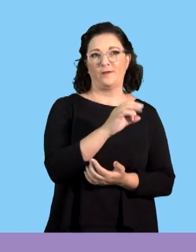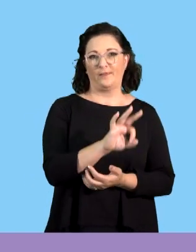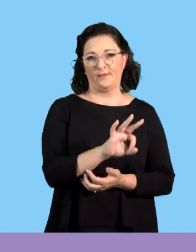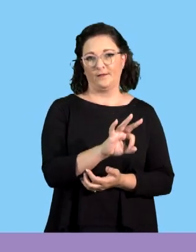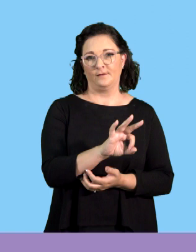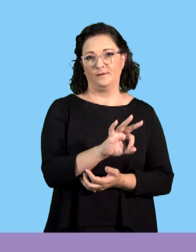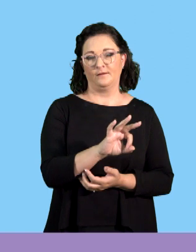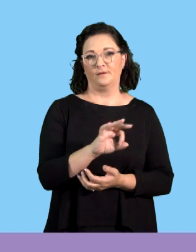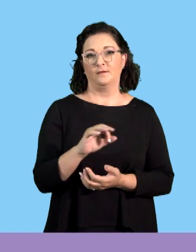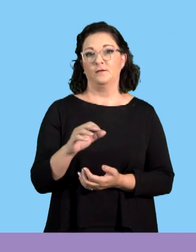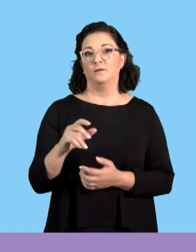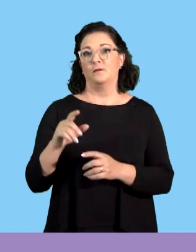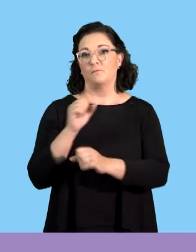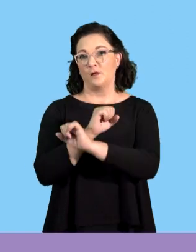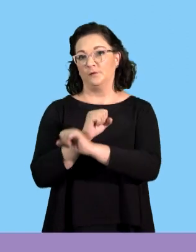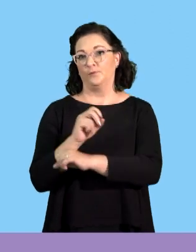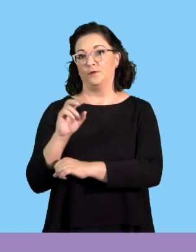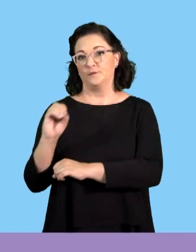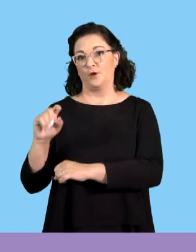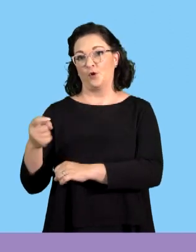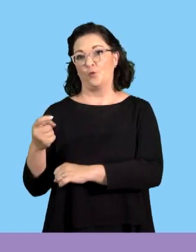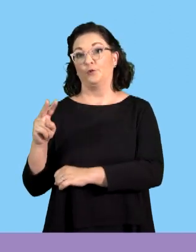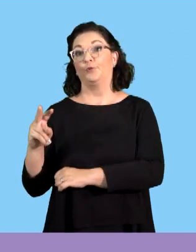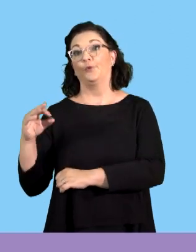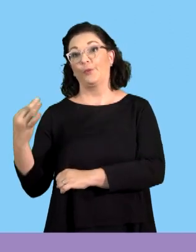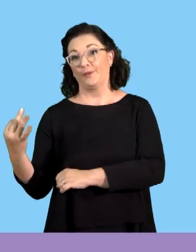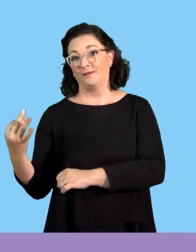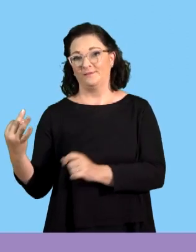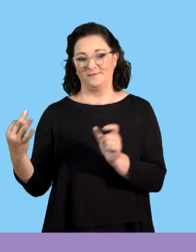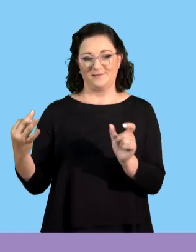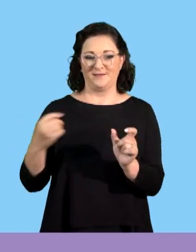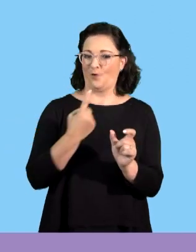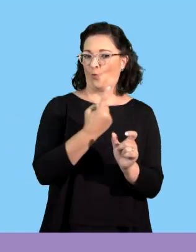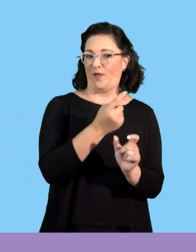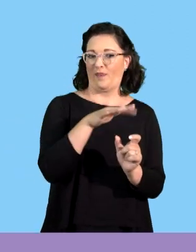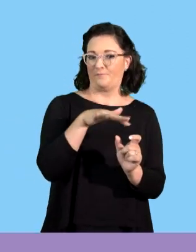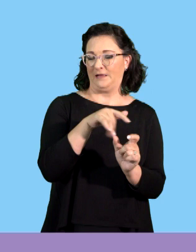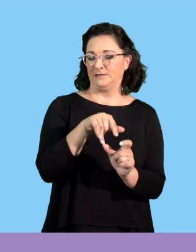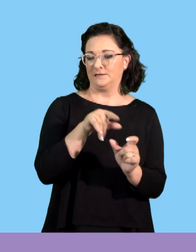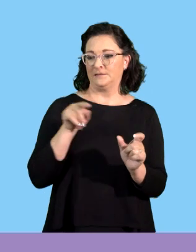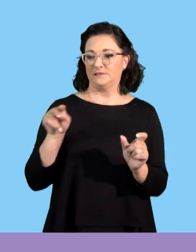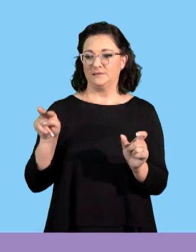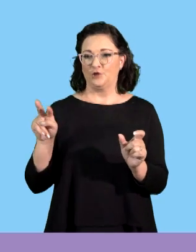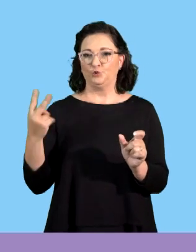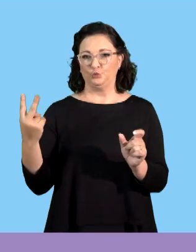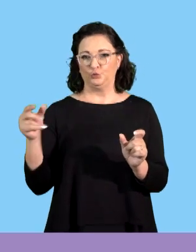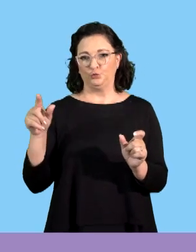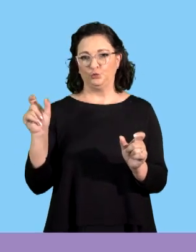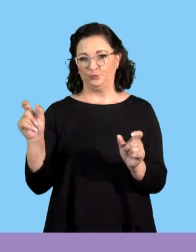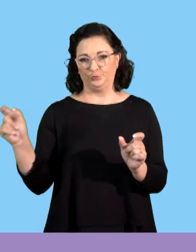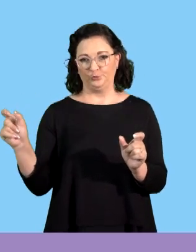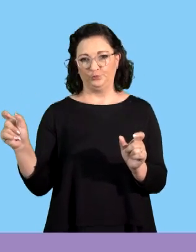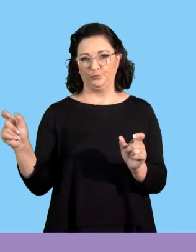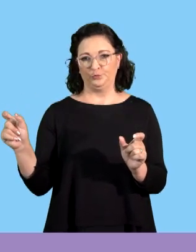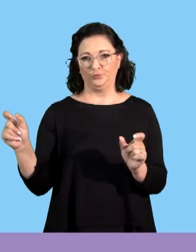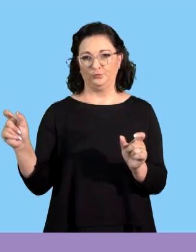I multiplied with a 0,23, this is what I'm good. There's 1 decimal here, and there's 2